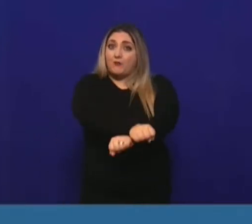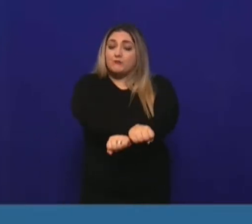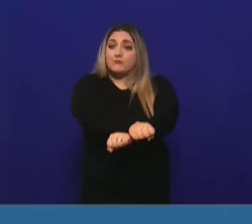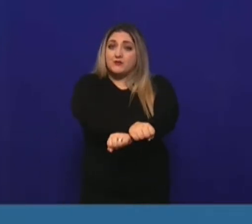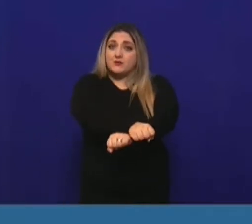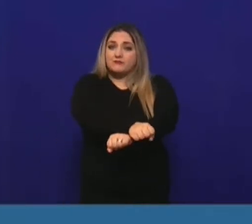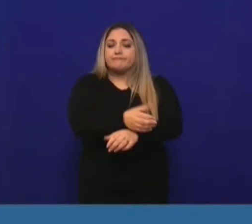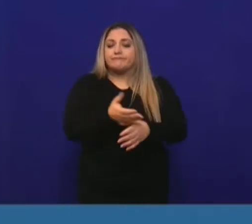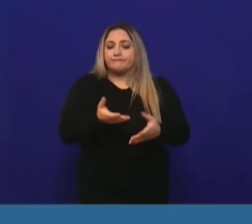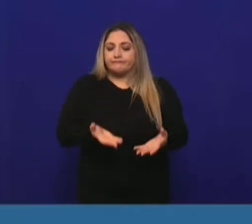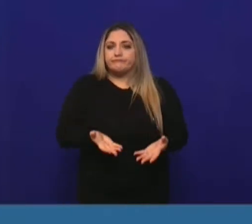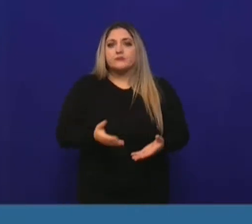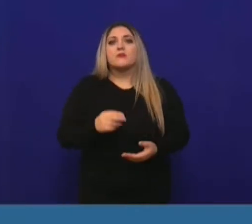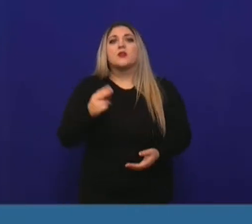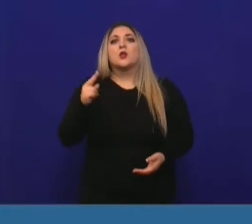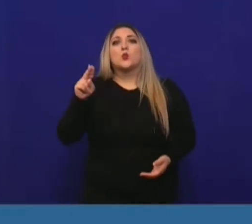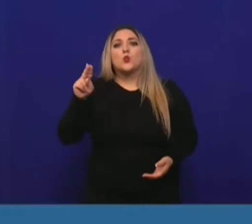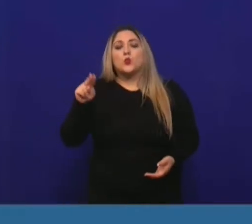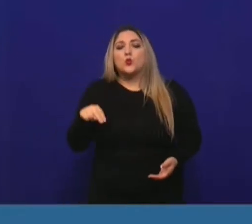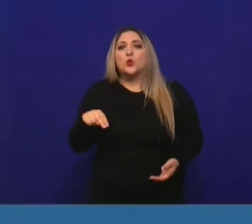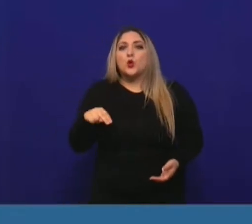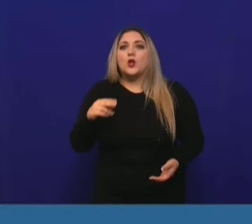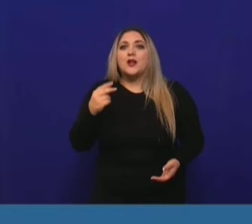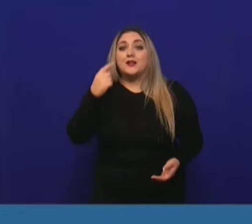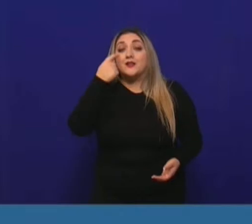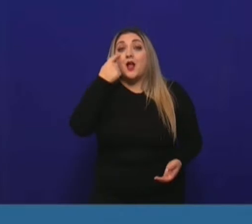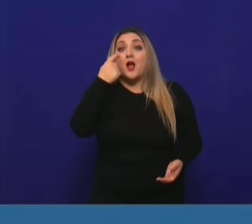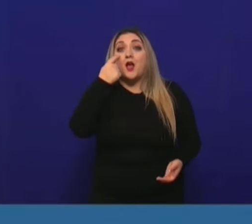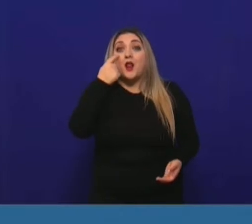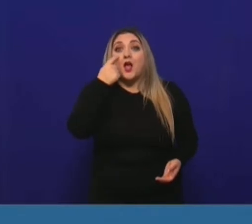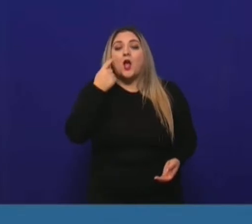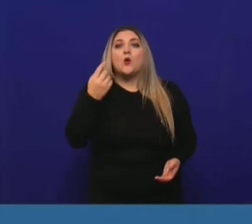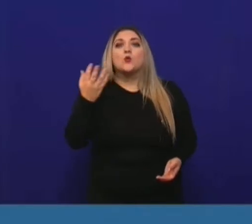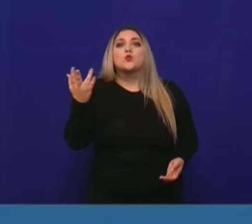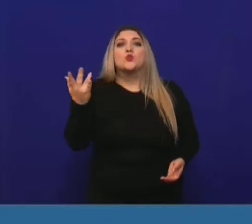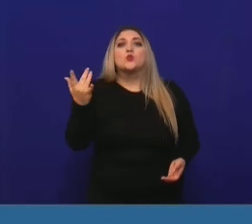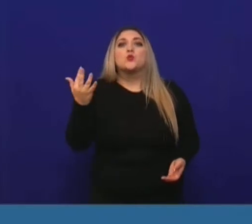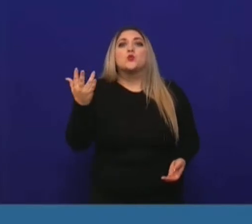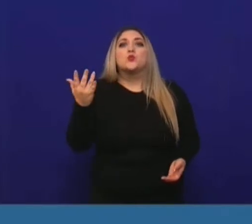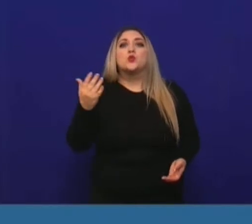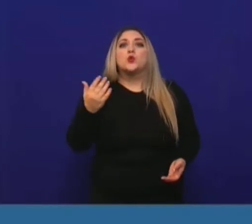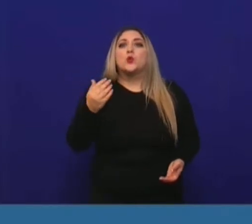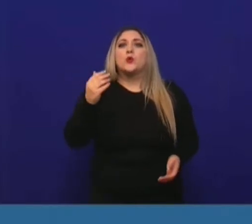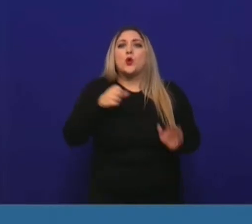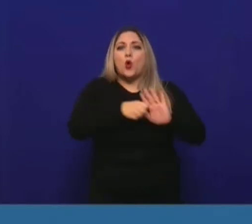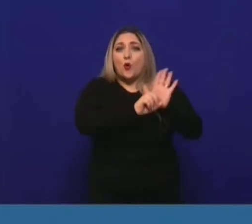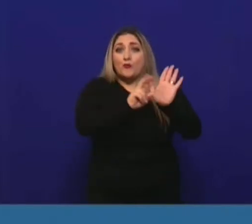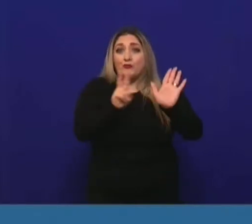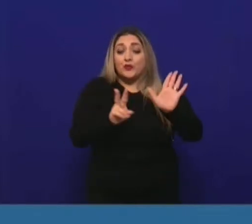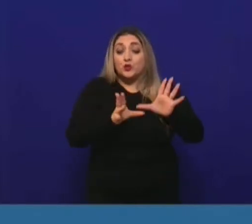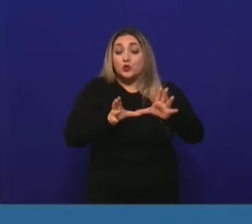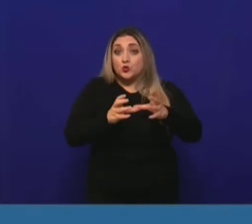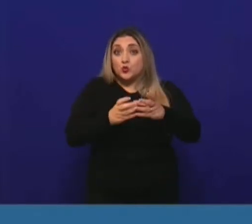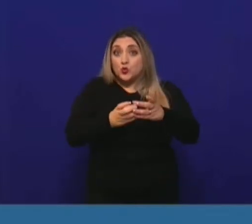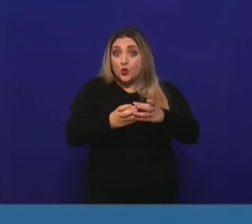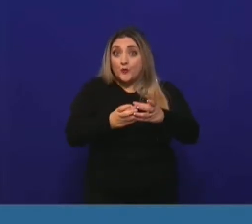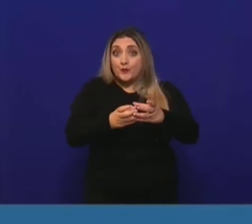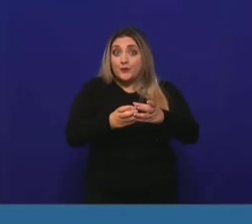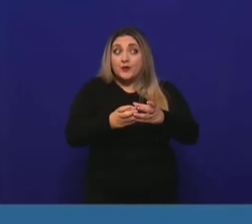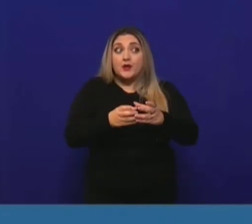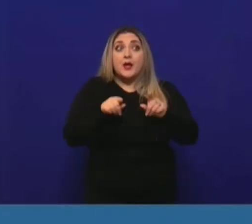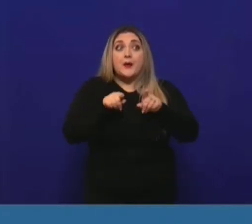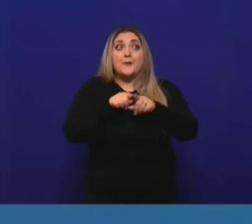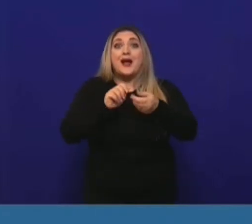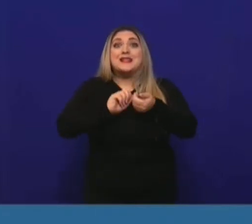institutions oħrajn, u wkoll qegħdin naraw ukoll qed ikun hemm numru ta' każijiet li huma clusters li jkunu relatati ma'